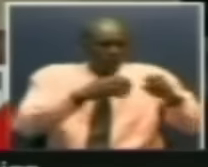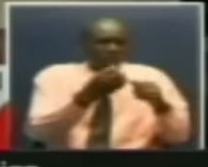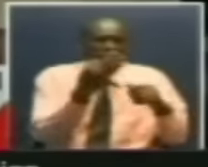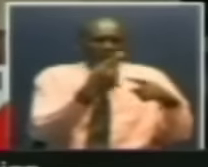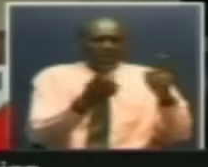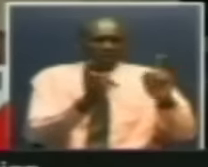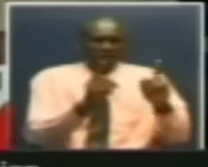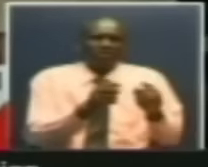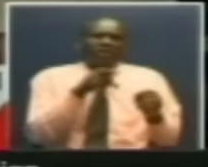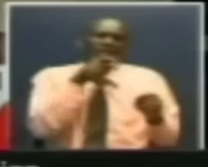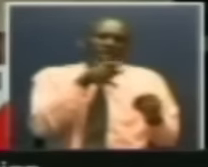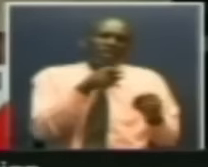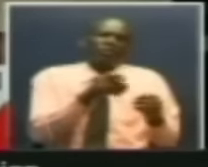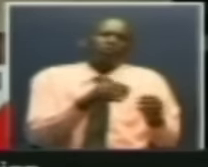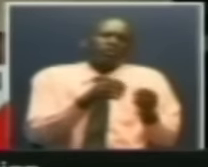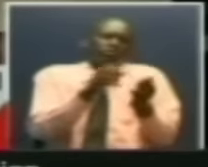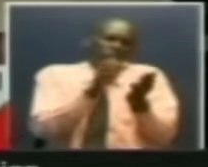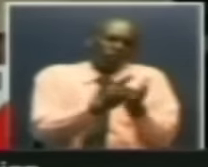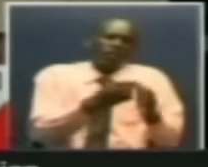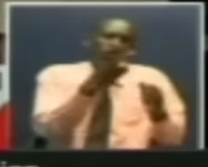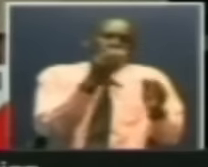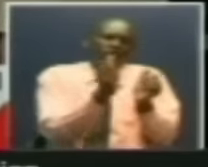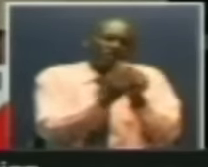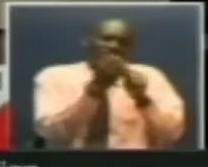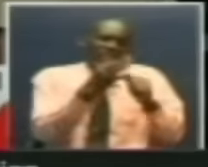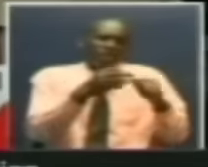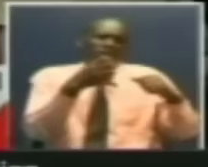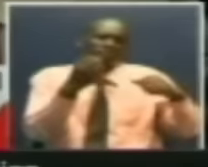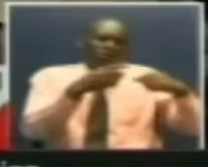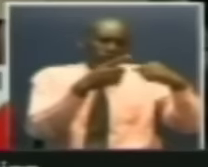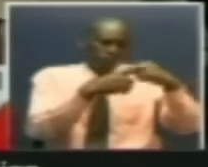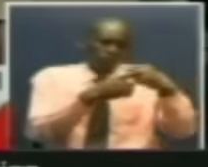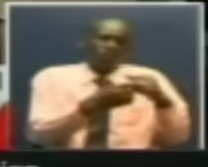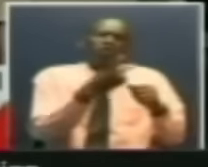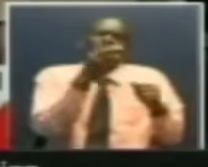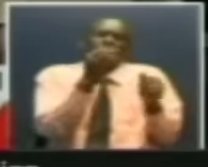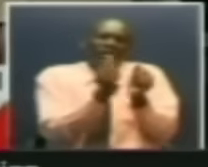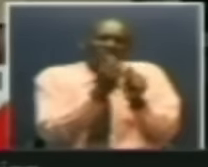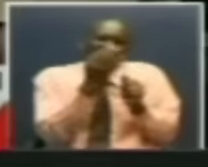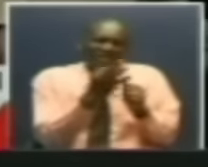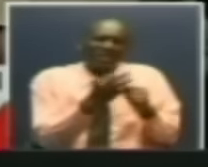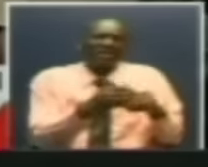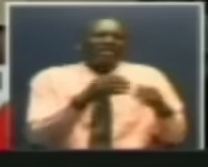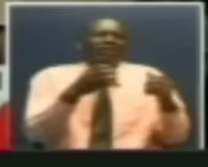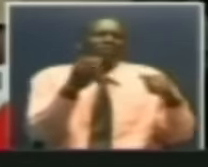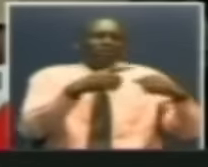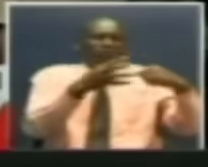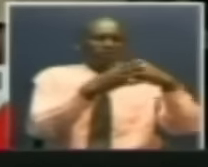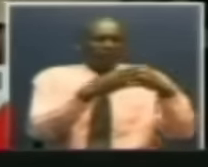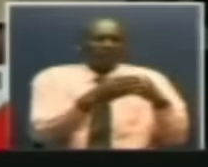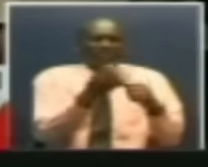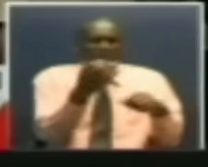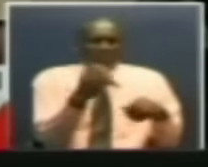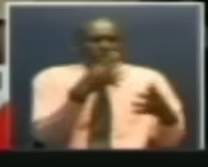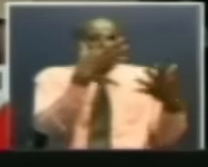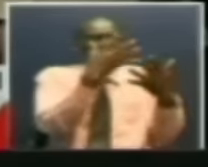3 years. He was deported in 2013, June. Mm-hmm. 2013, September, only 3 months after deportation, we